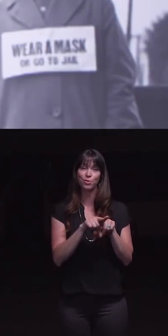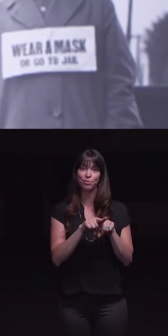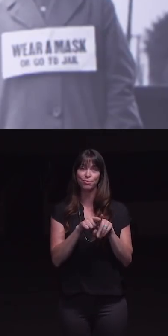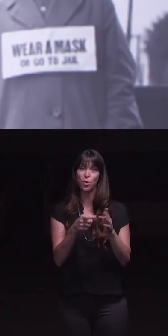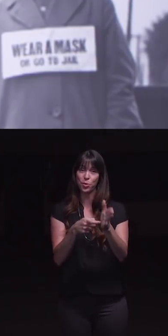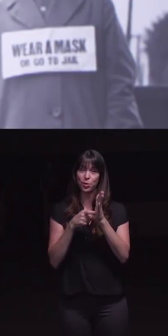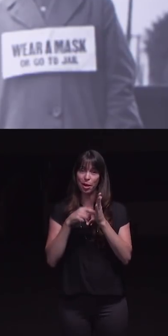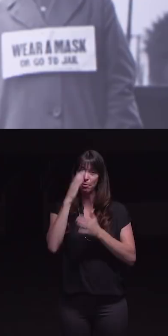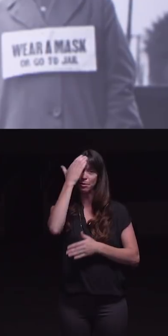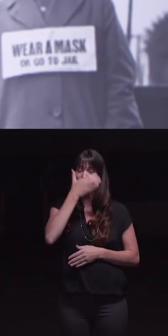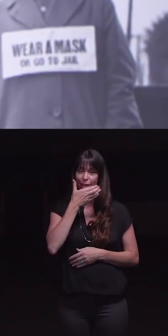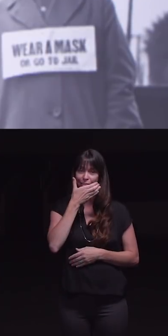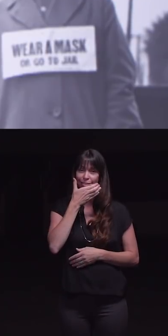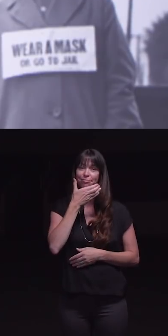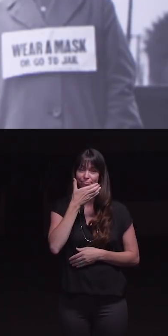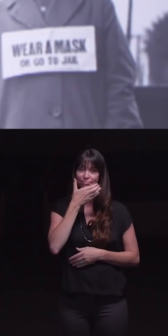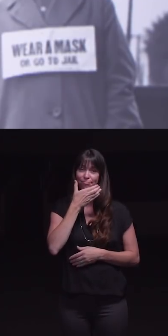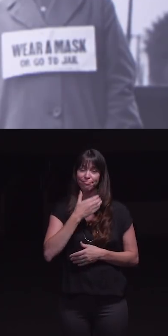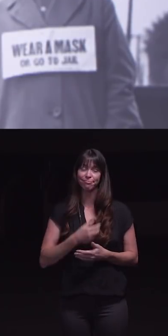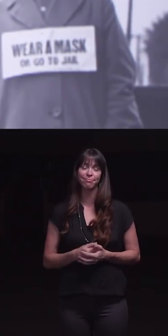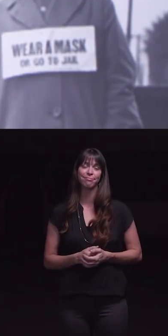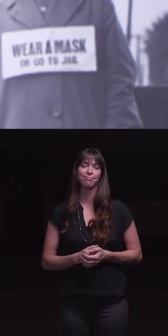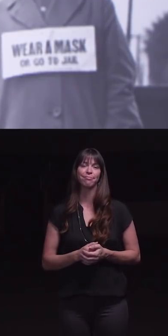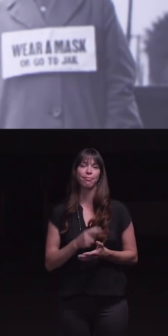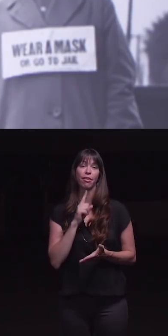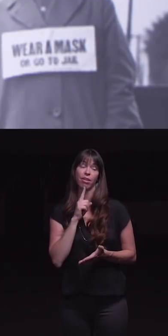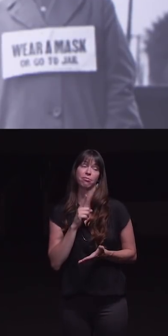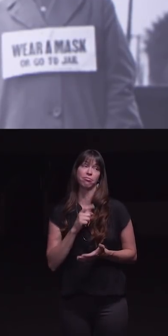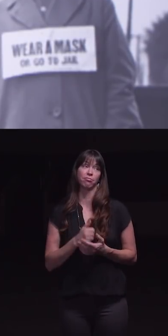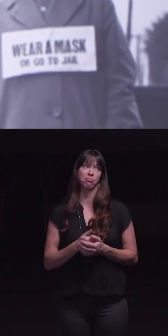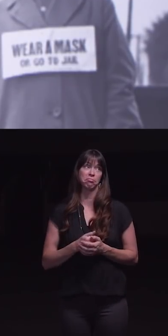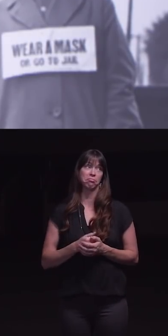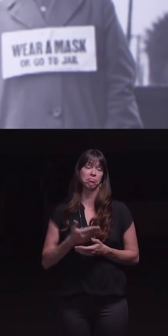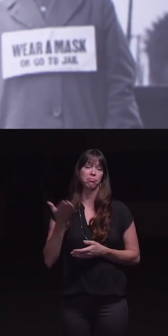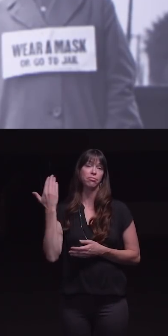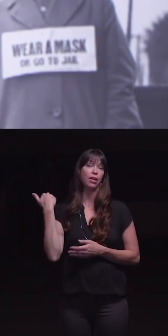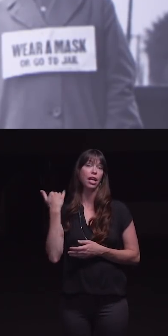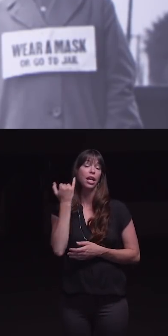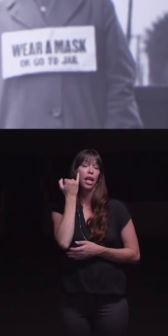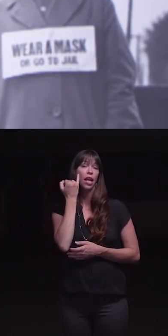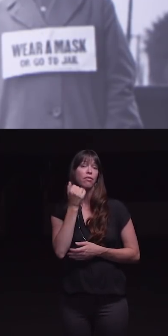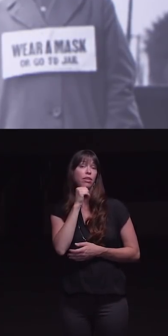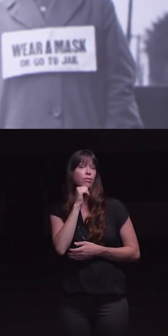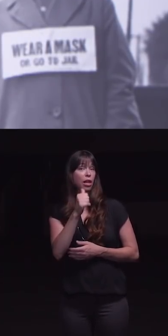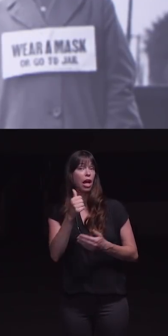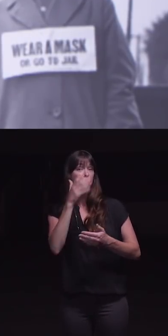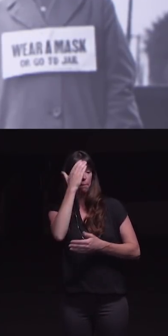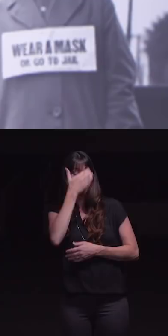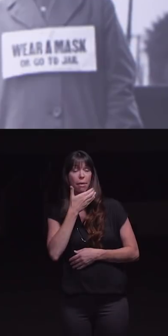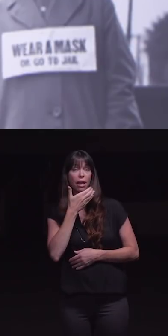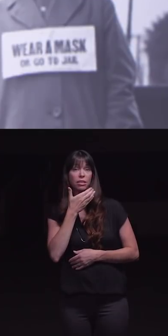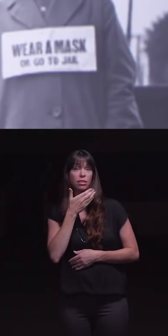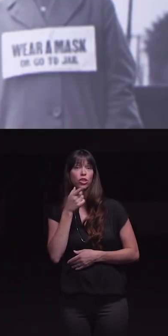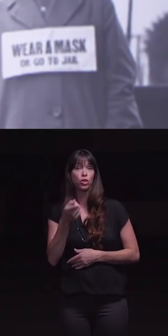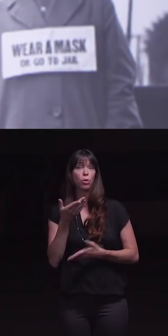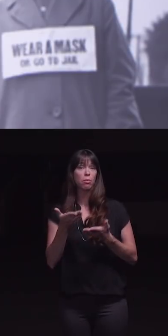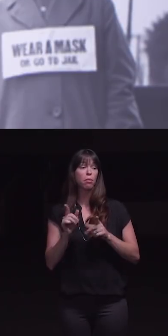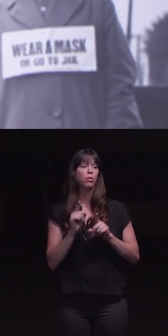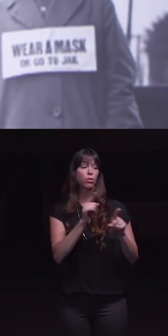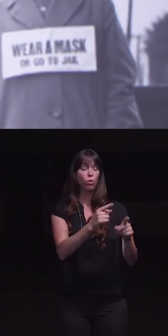mandate to wear masks in public. In fact, back then they said, you have to wear a mask or go